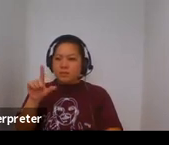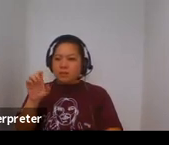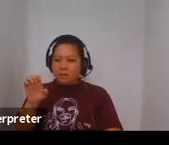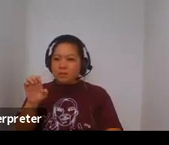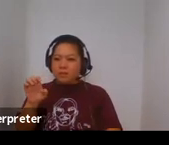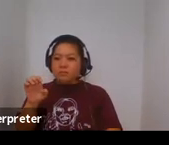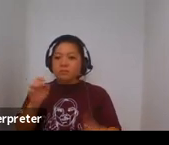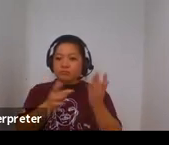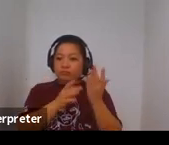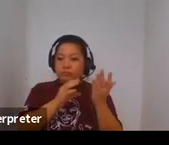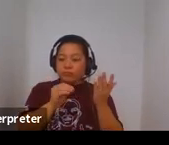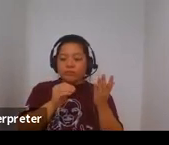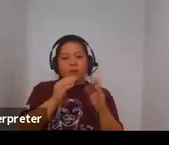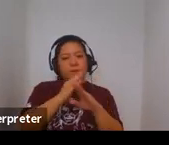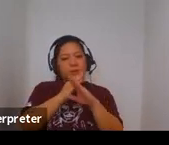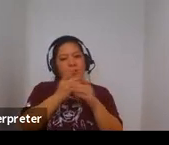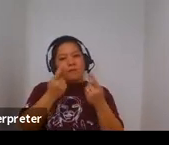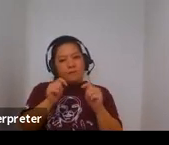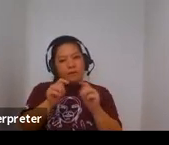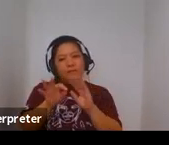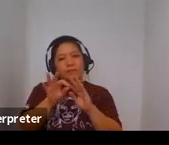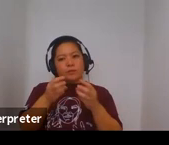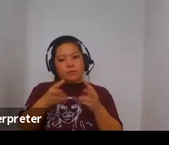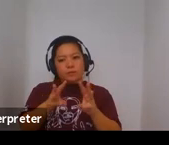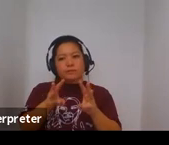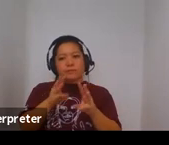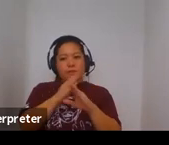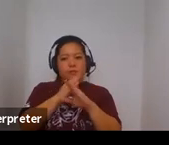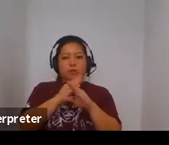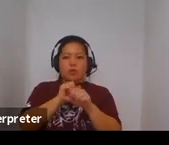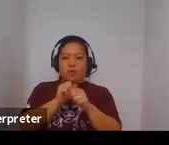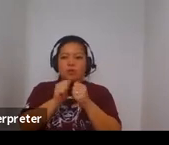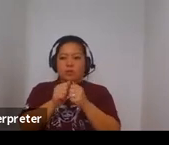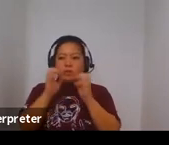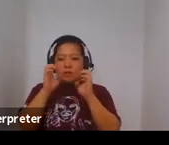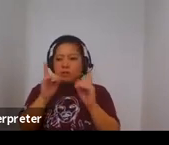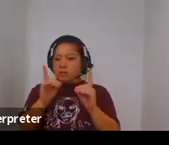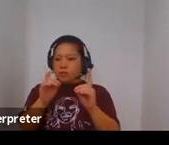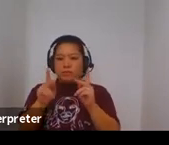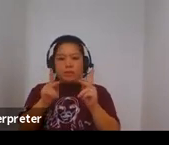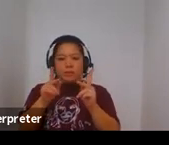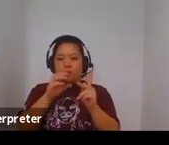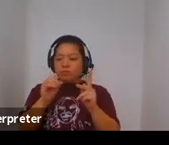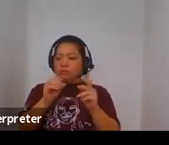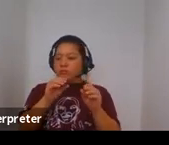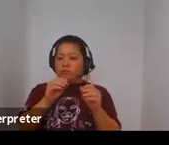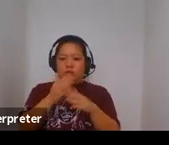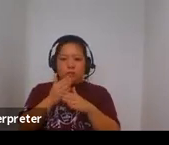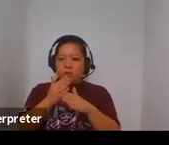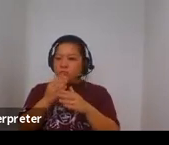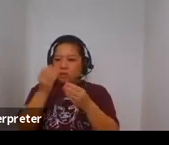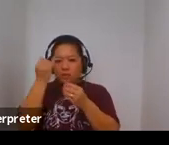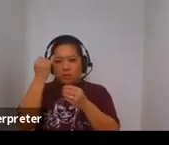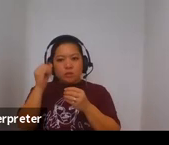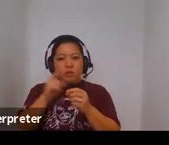find consistent ways to stay connected to the people you're working with or educating or mobilizing is